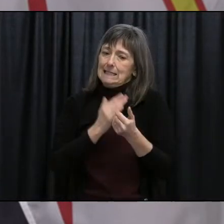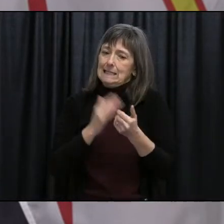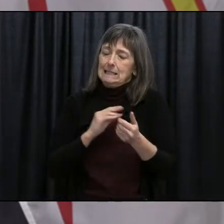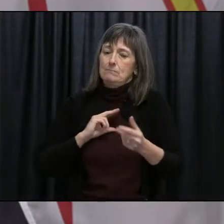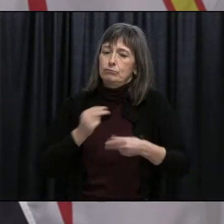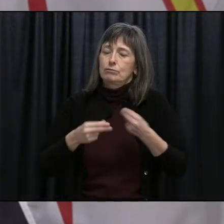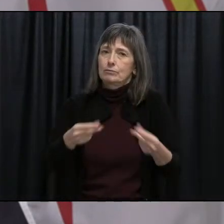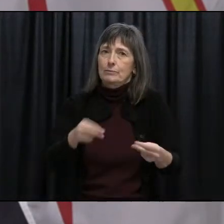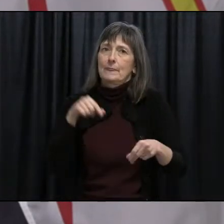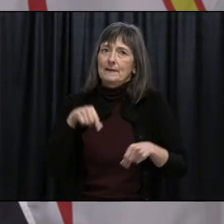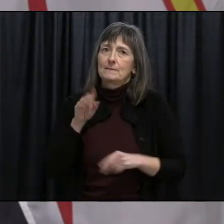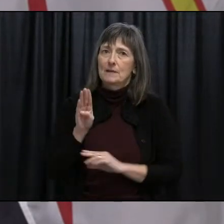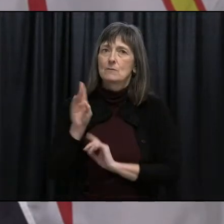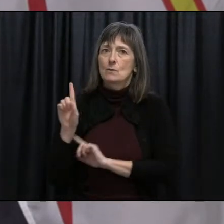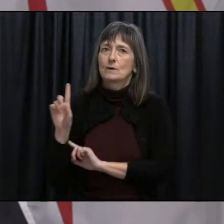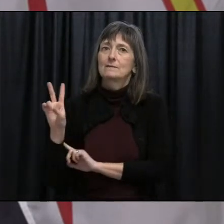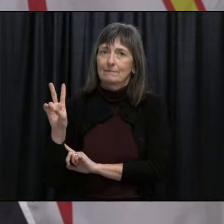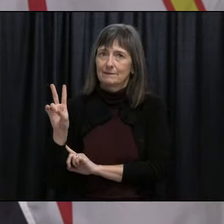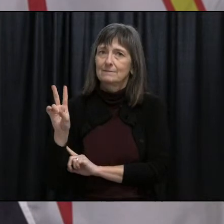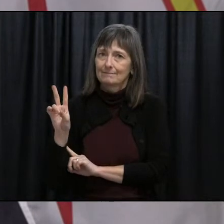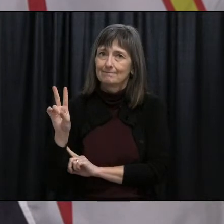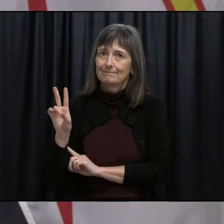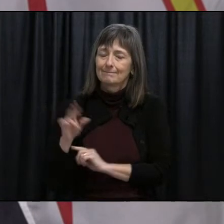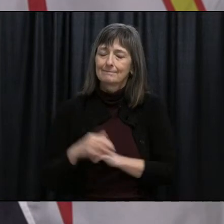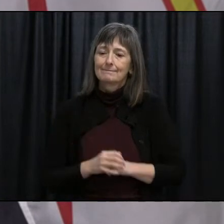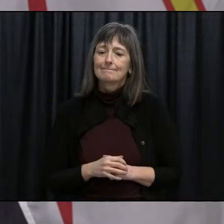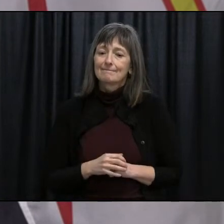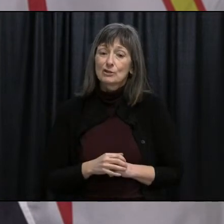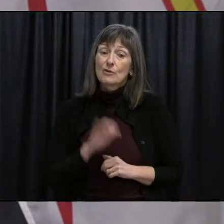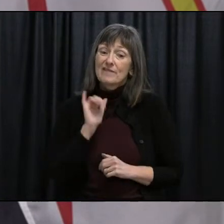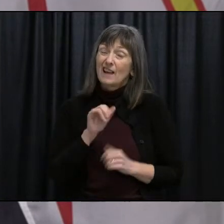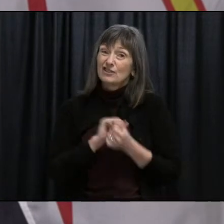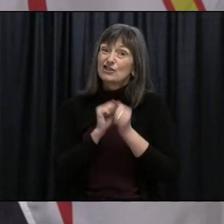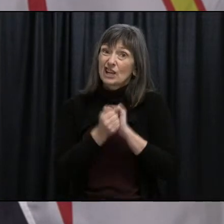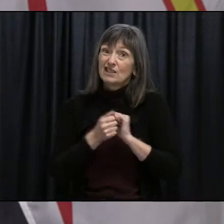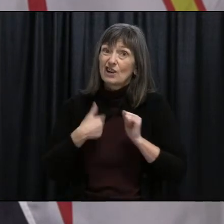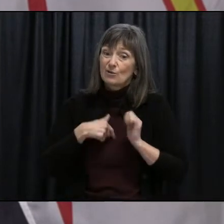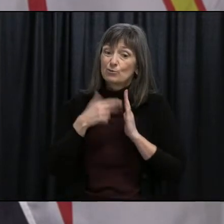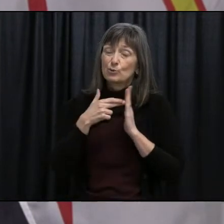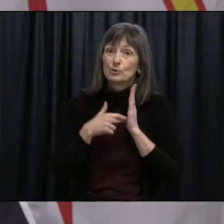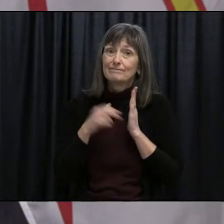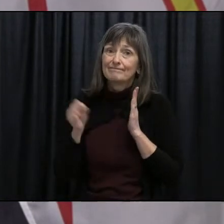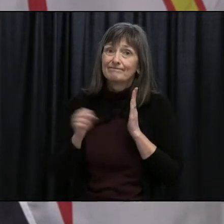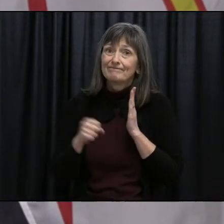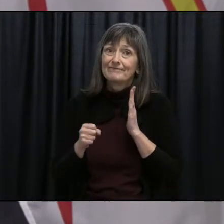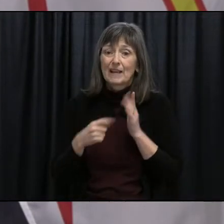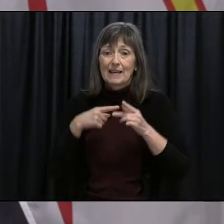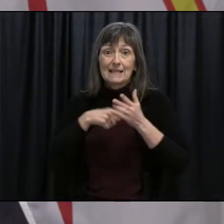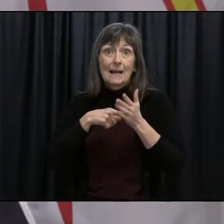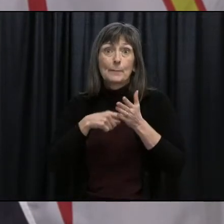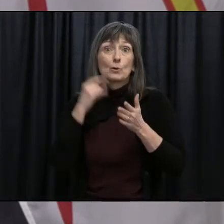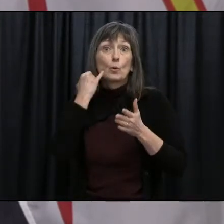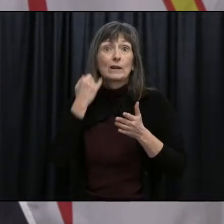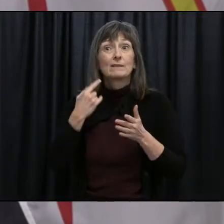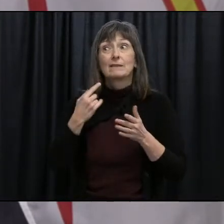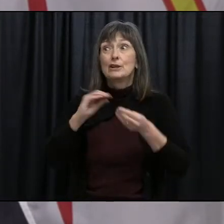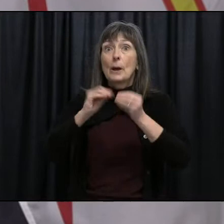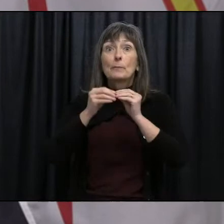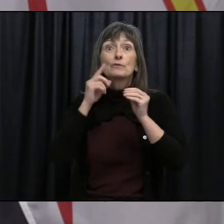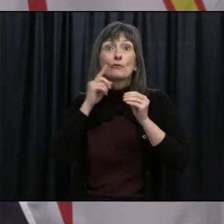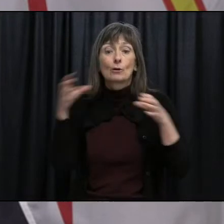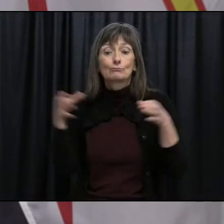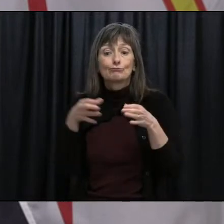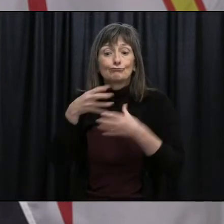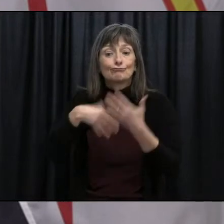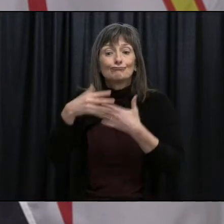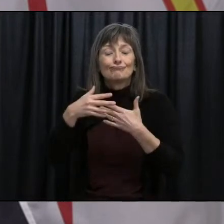spread. It is going to change what we have to do with regard to gathering sizes. It's going to change what we have to